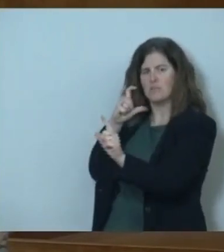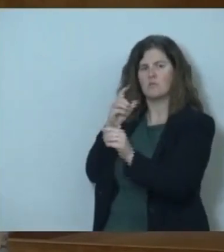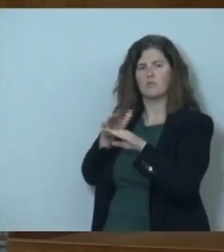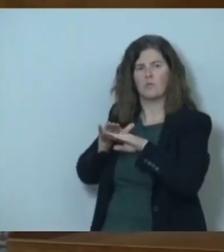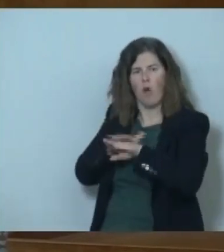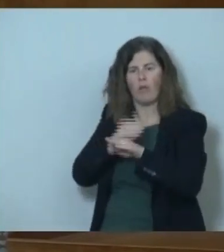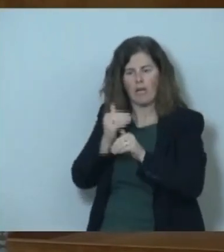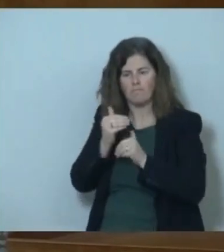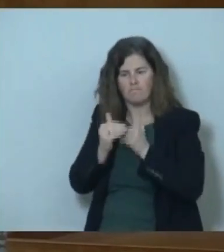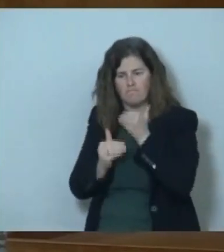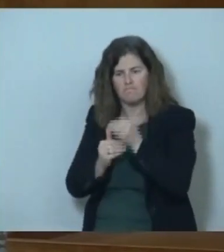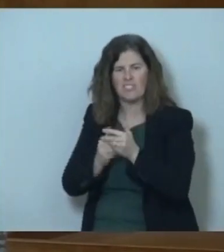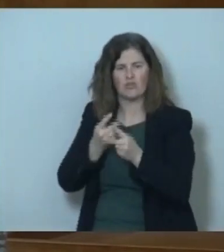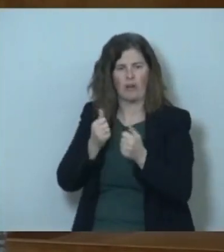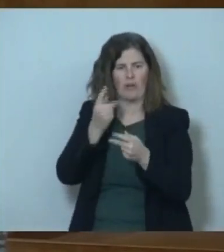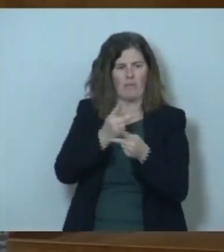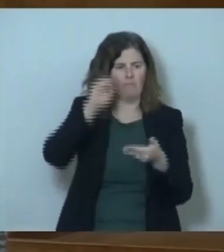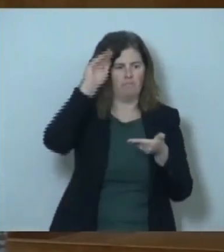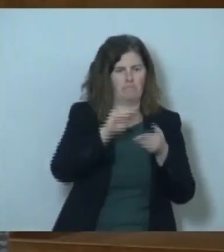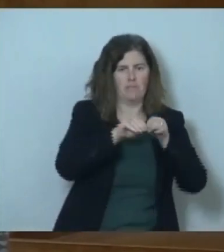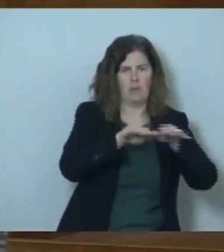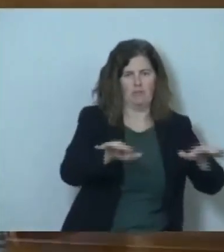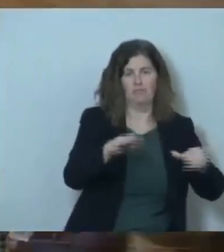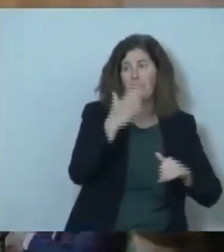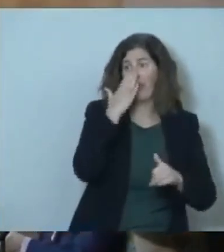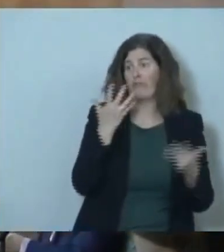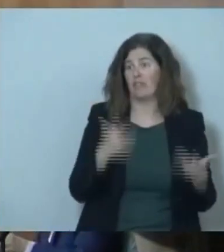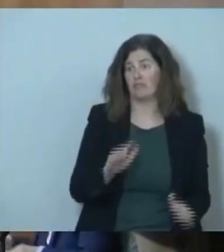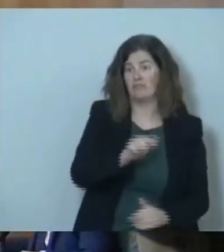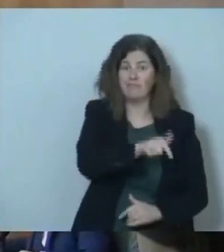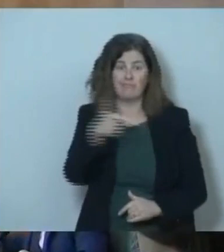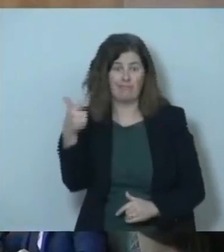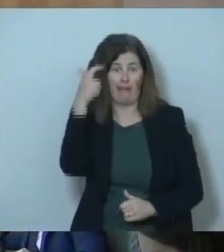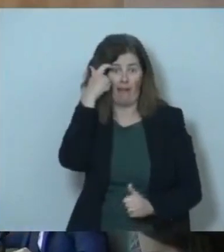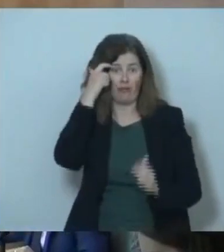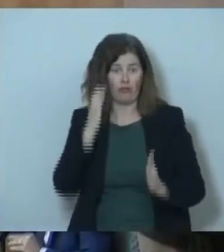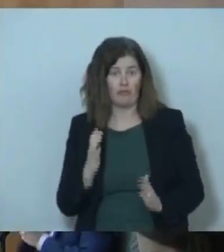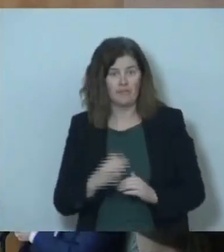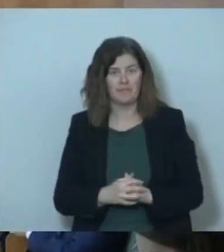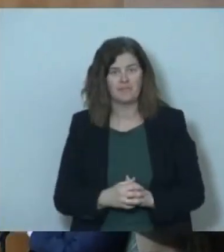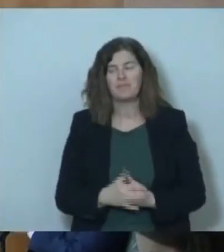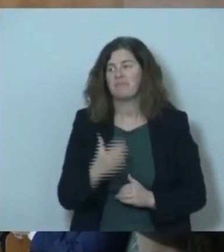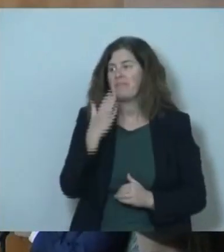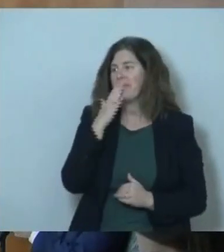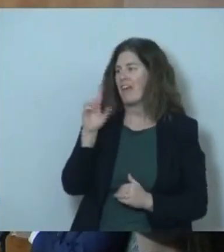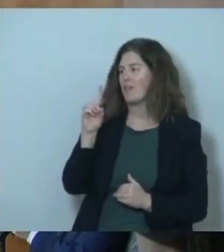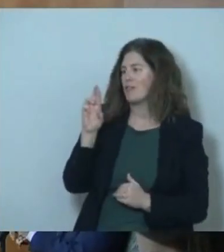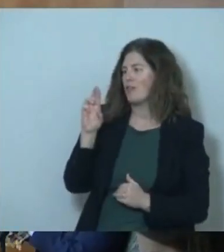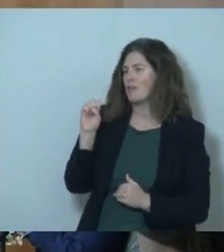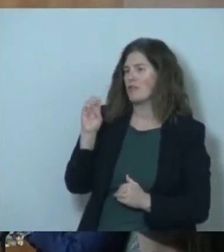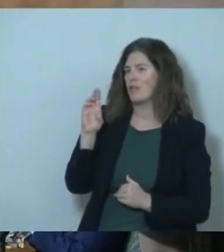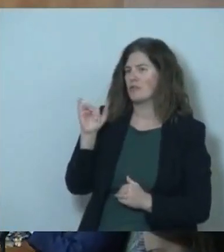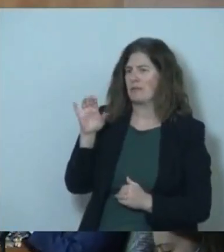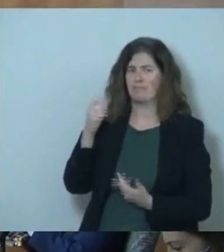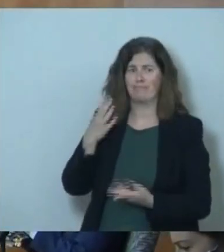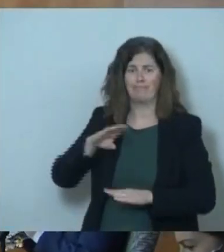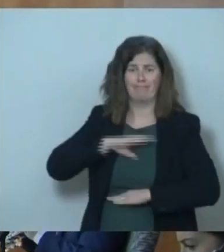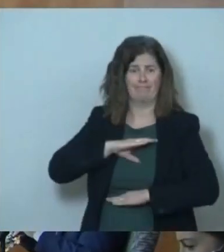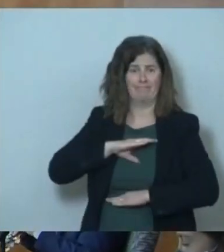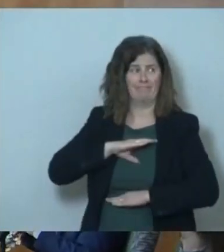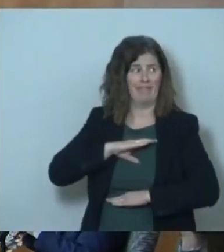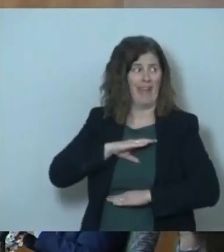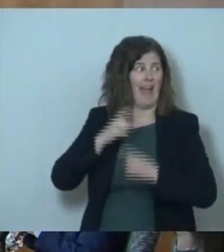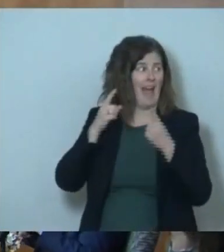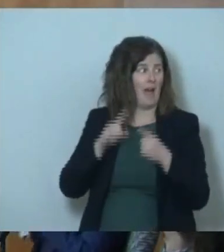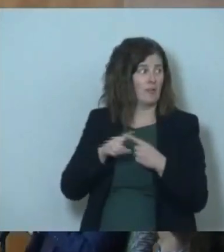the disease under control. Thank you very much, and I'll turn it back to the governor. All right, thank you, Dr. Scrace, and I'm really happy that that happened to you